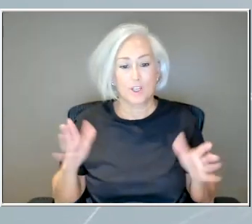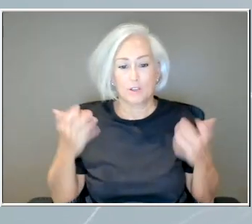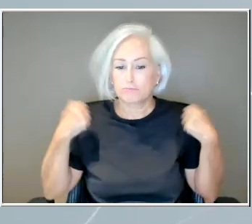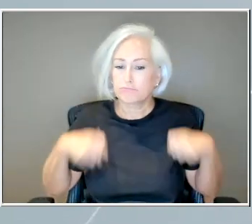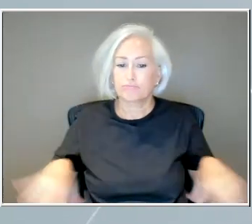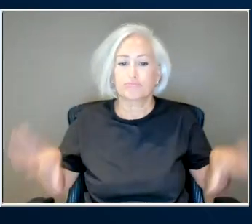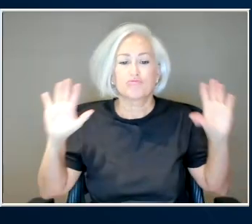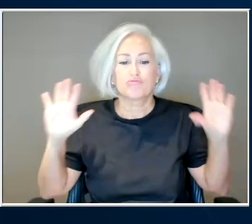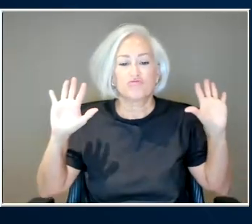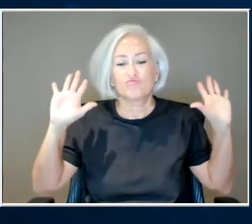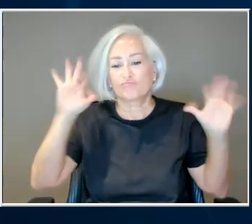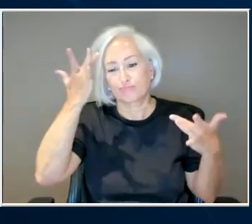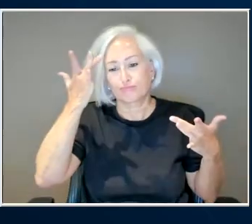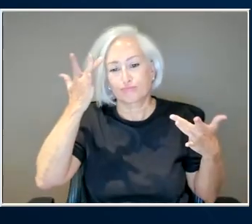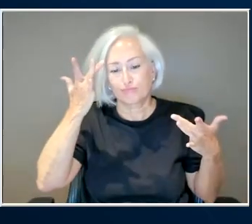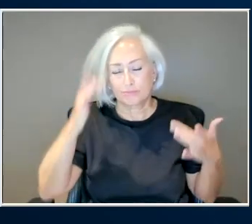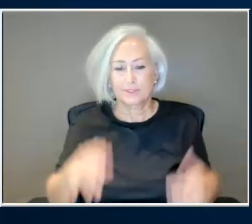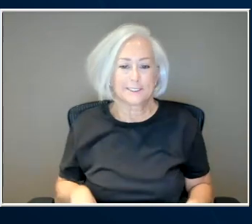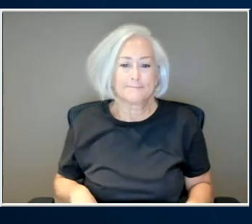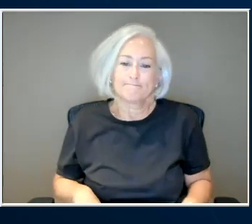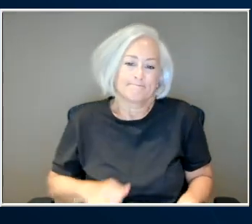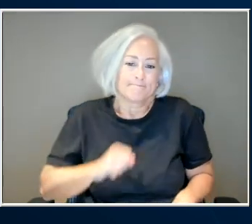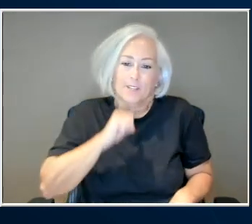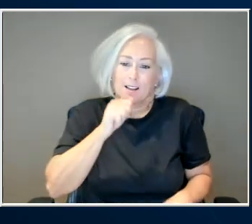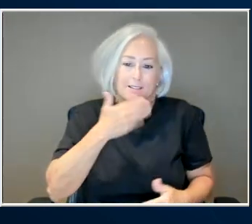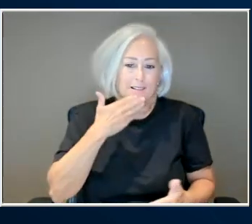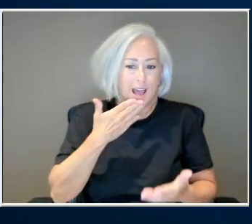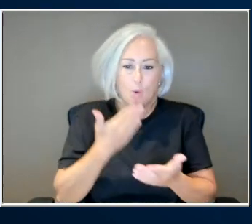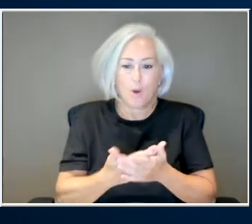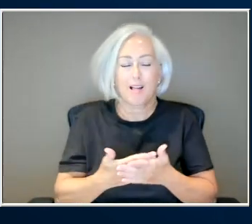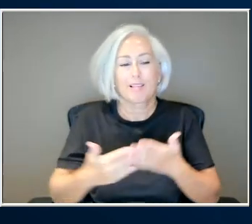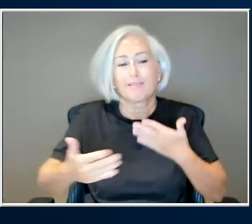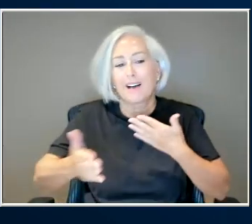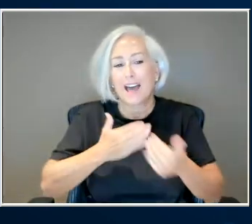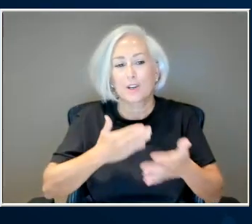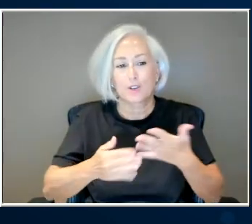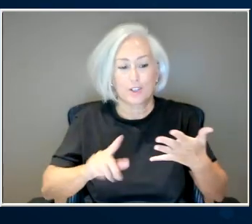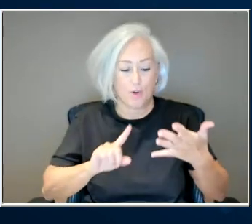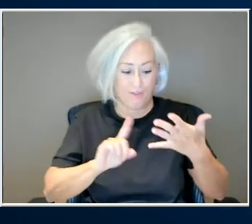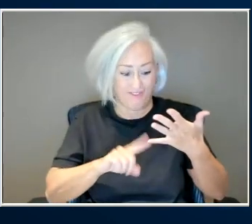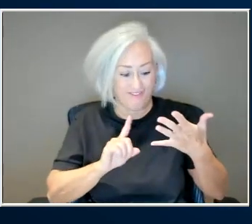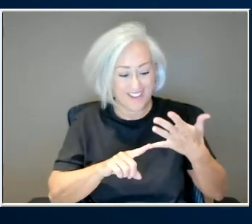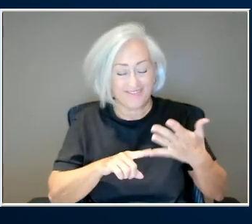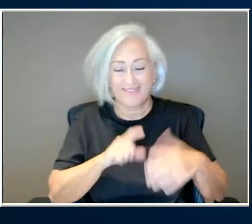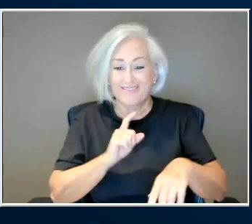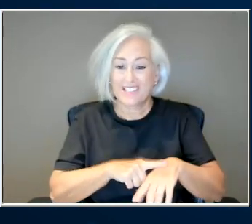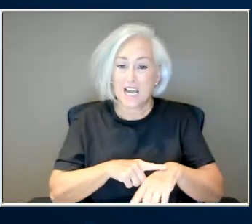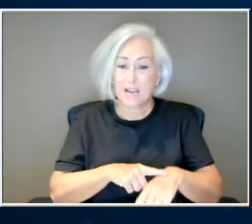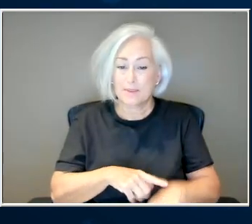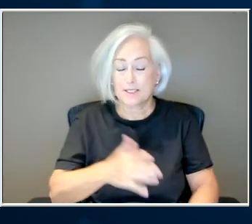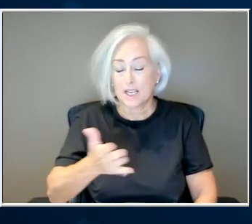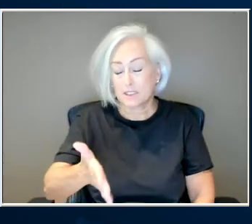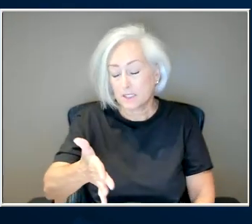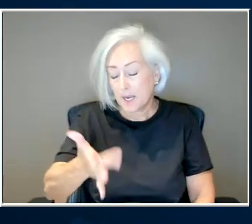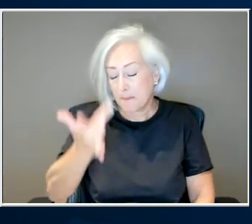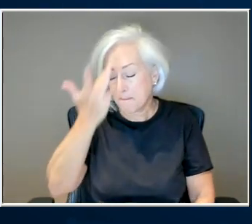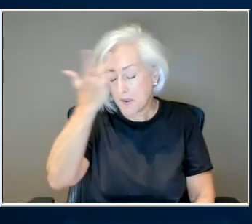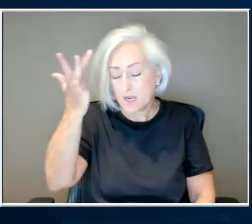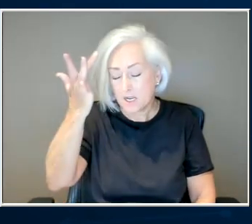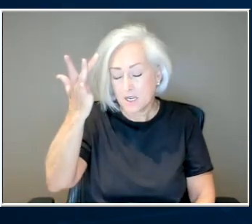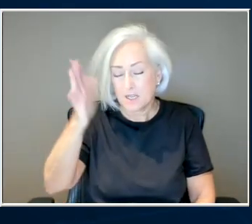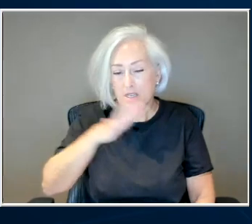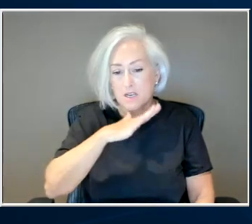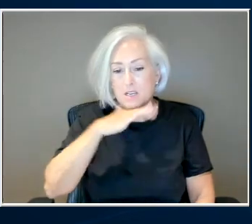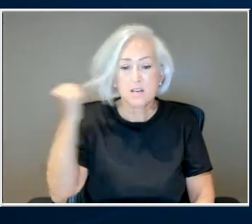well, honestly. I don't know what it was about 5 that just kind of put me over the edge a little bit, but